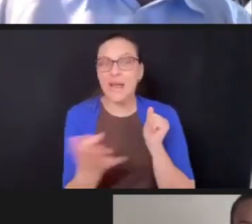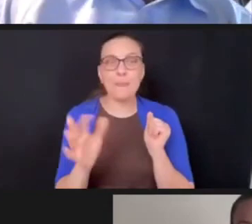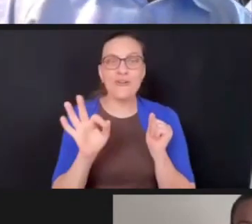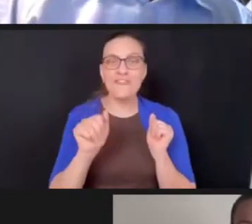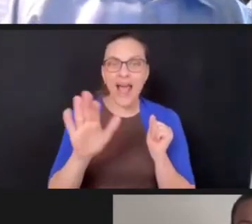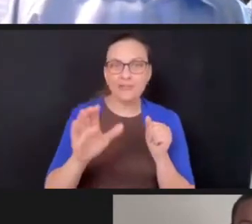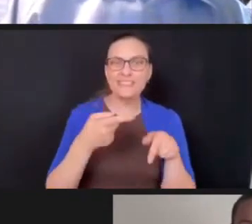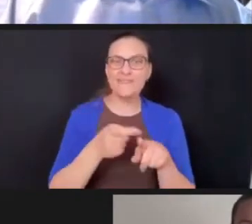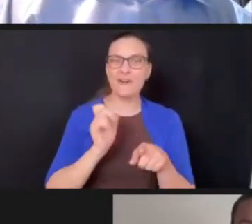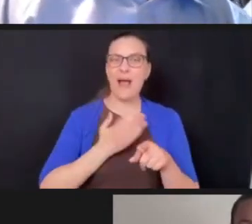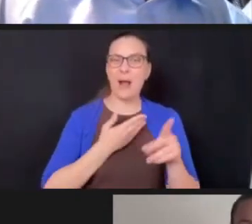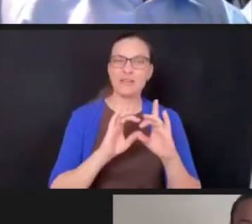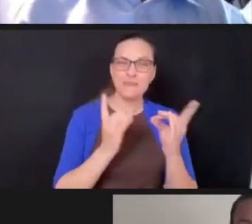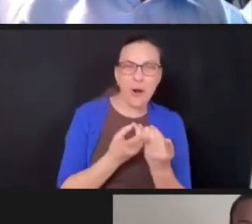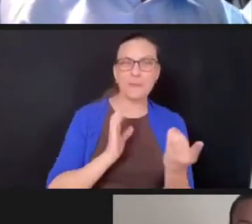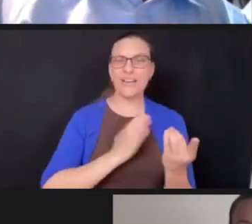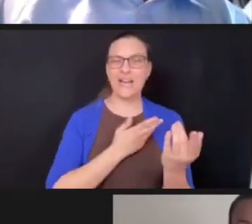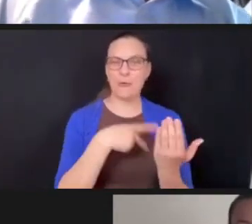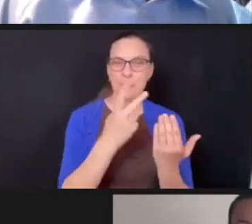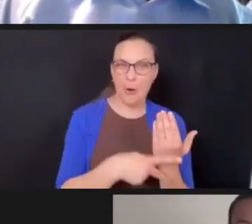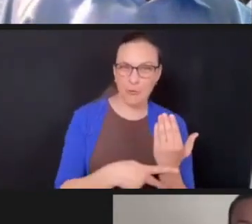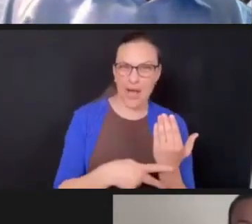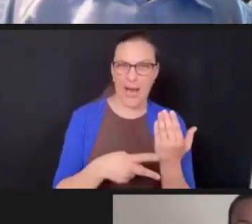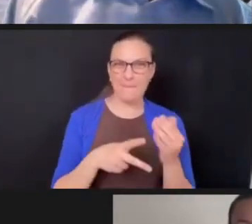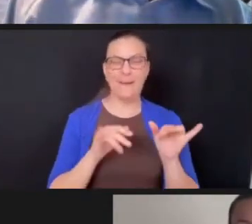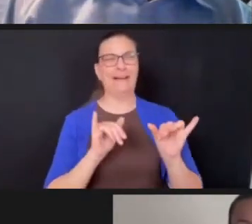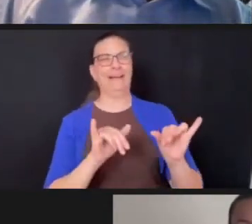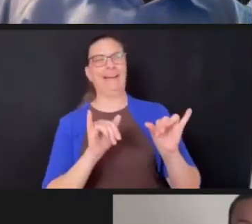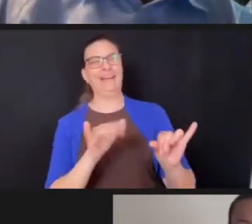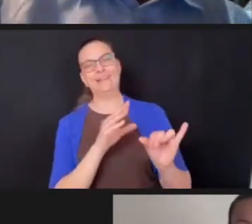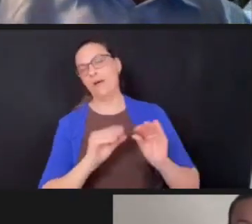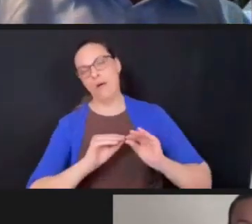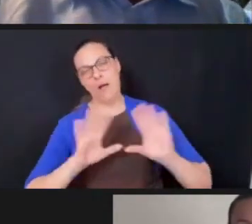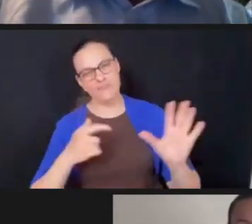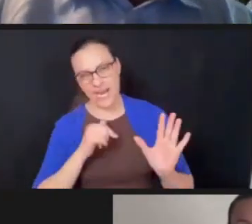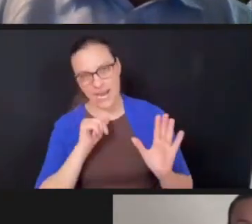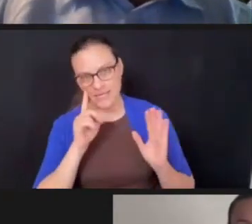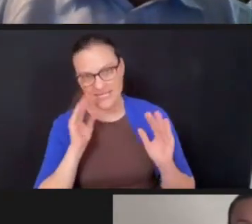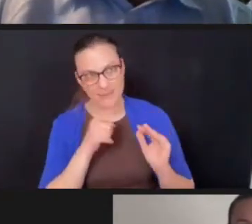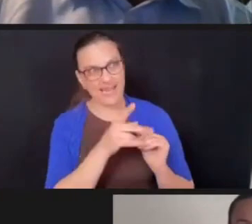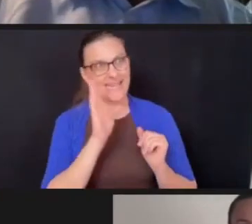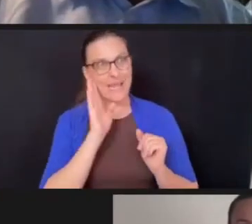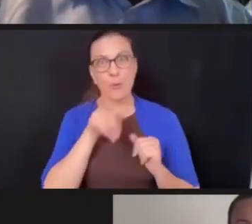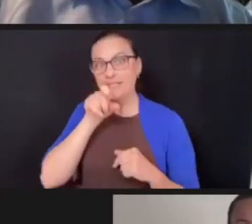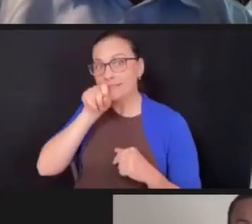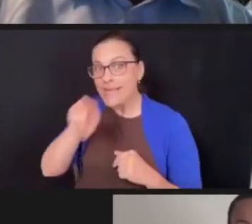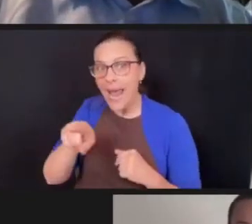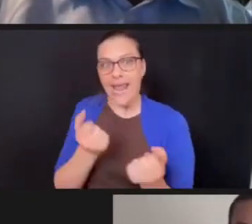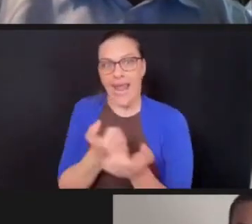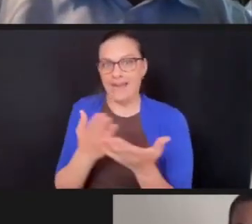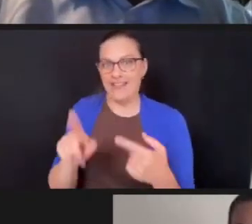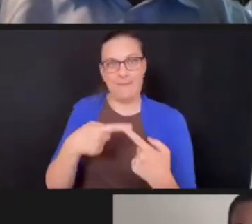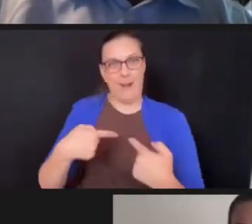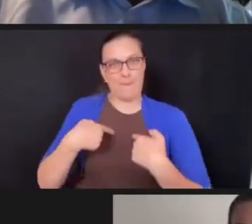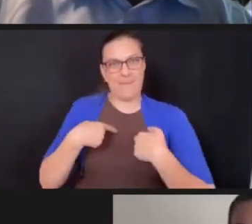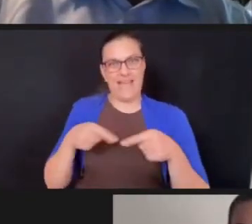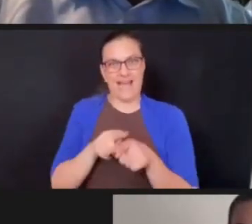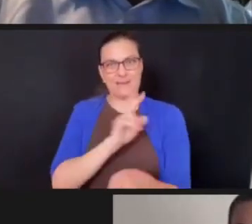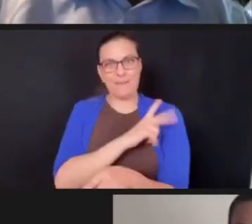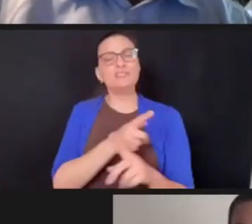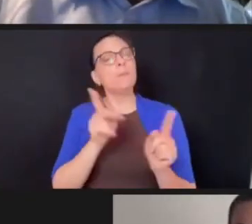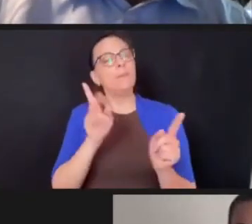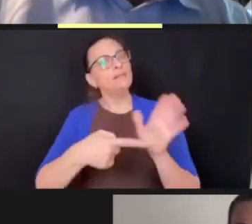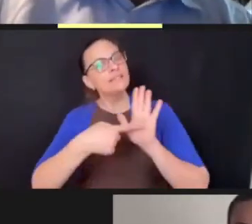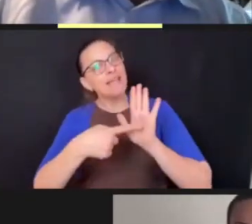And obviously I didn't expect he was going to say anything about me as a patient, but an example of these dual